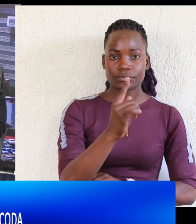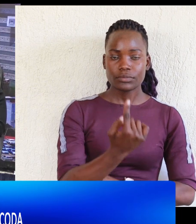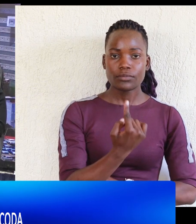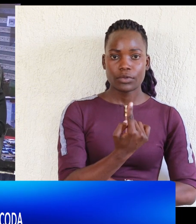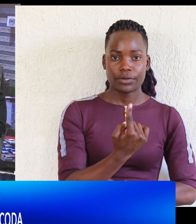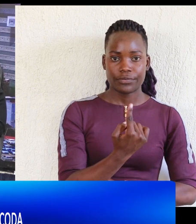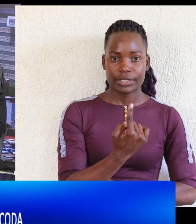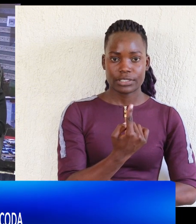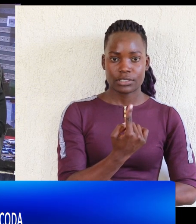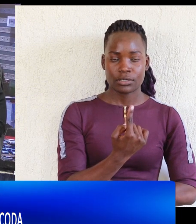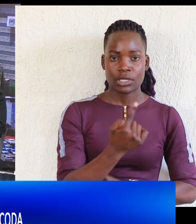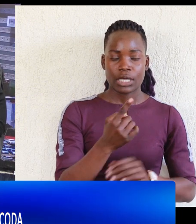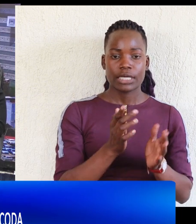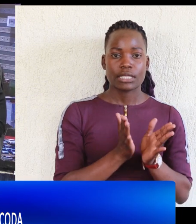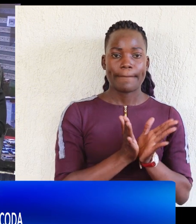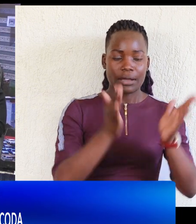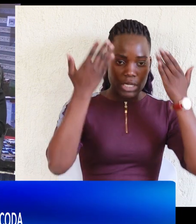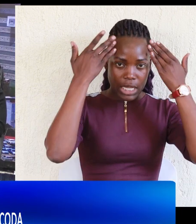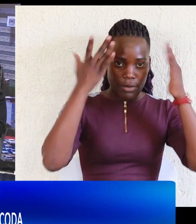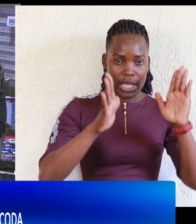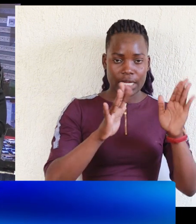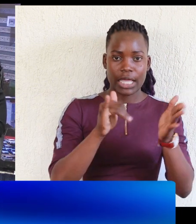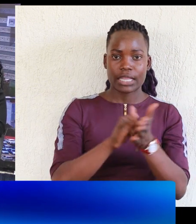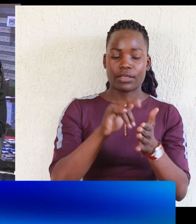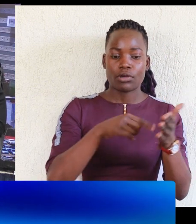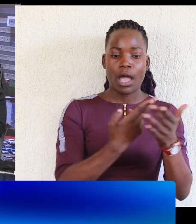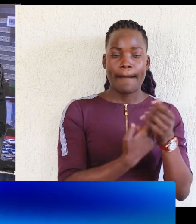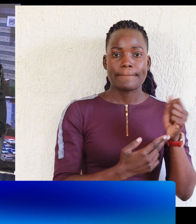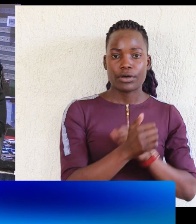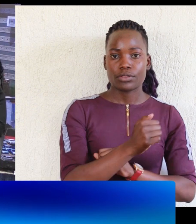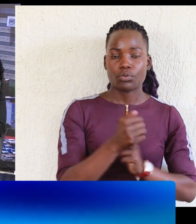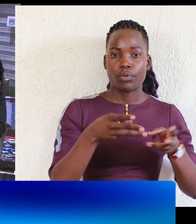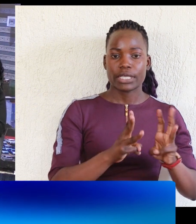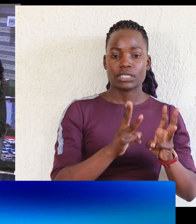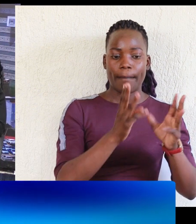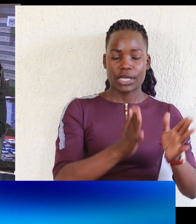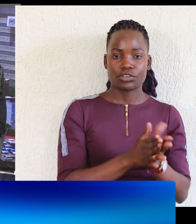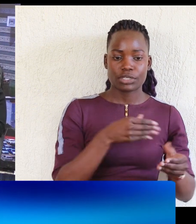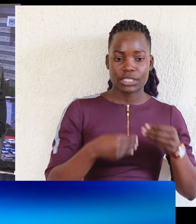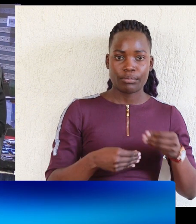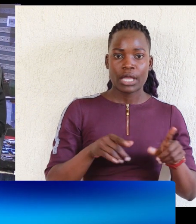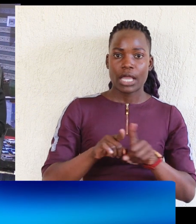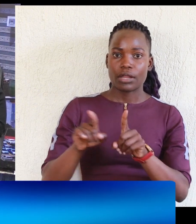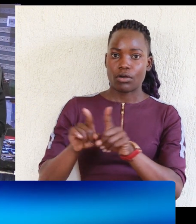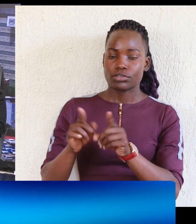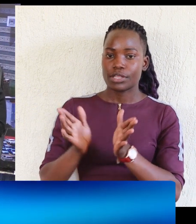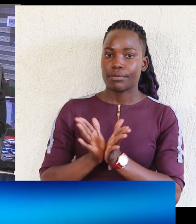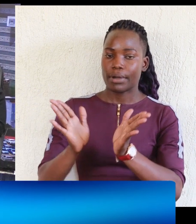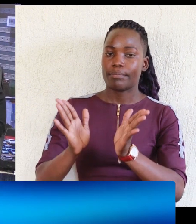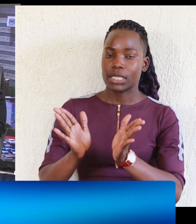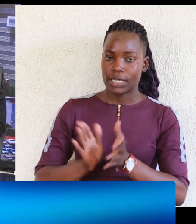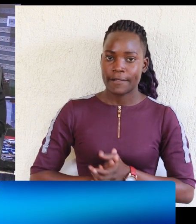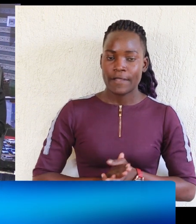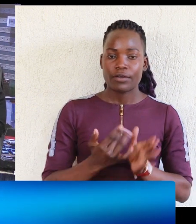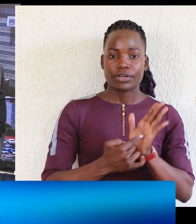first and foremost could be like public awareness, and that is both way to persons with disability as well as the public in